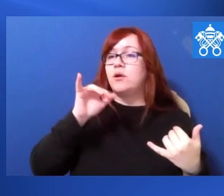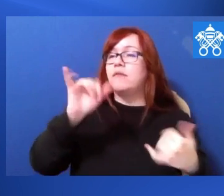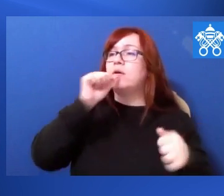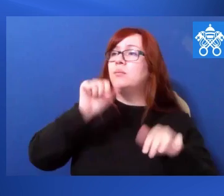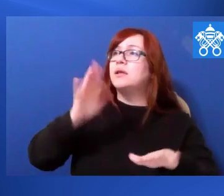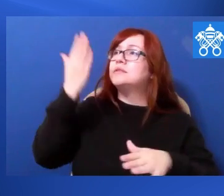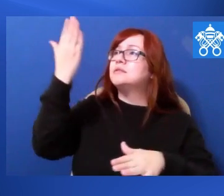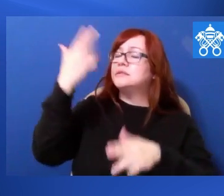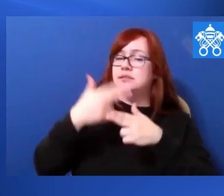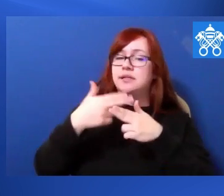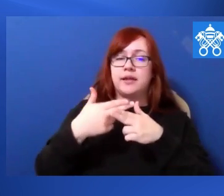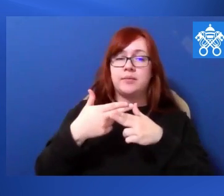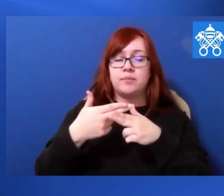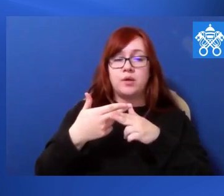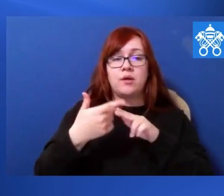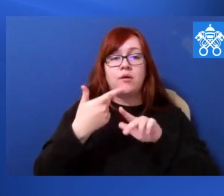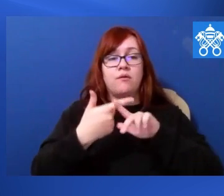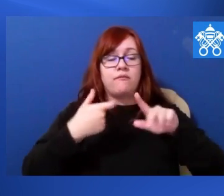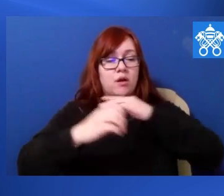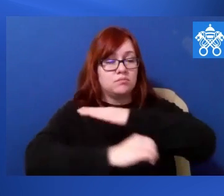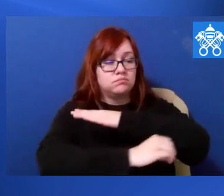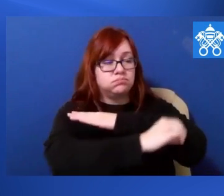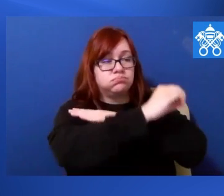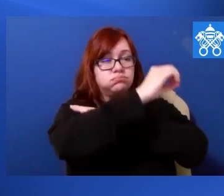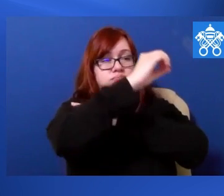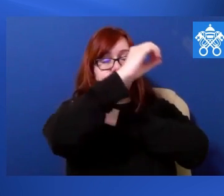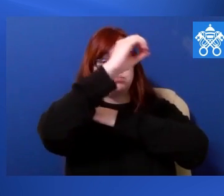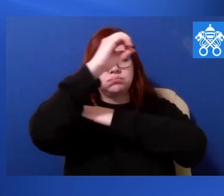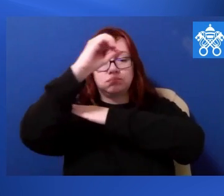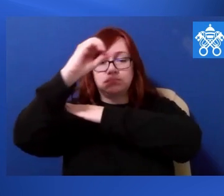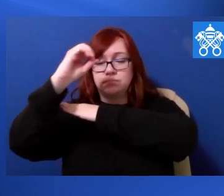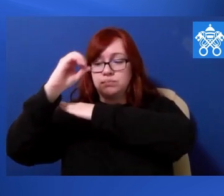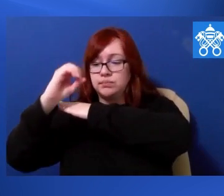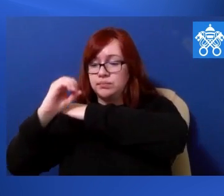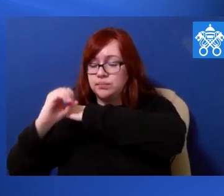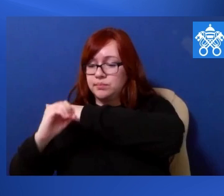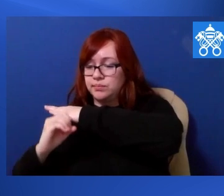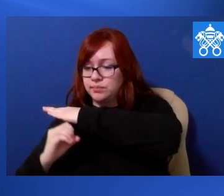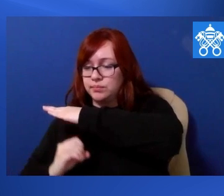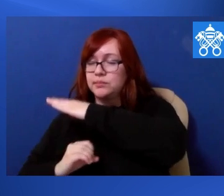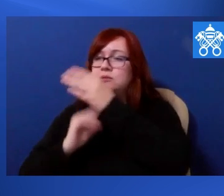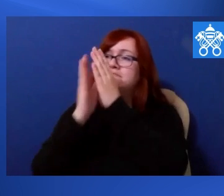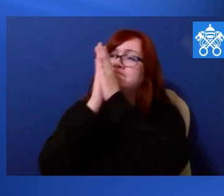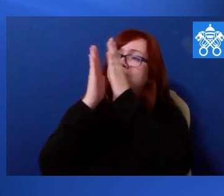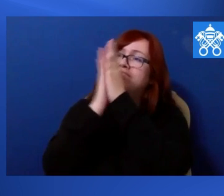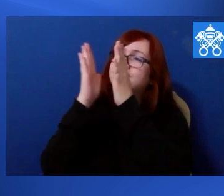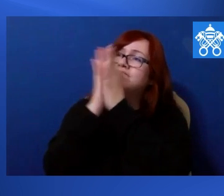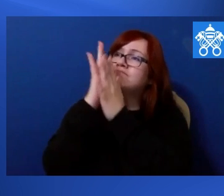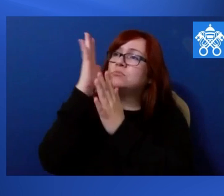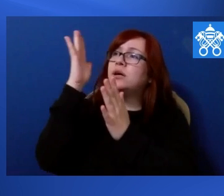forever. From the rising of the sun to its setting, praised be the name of the